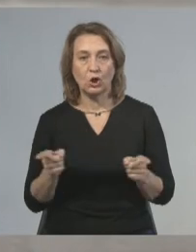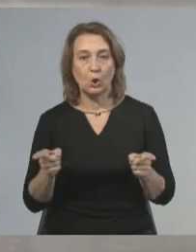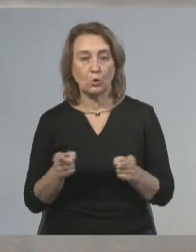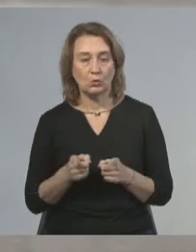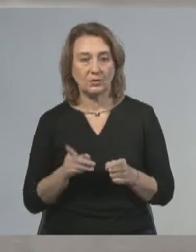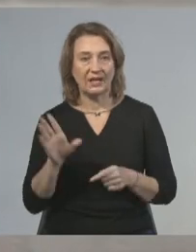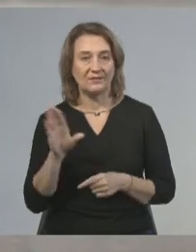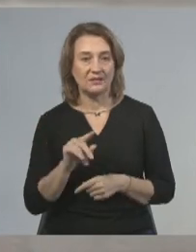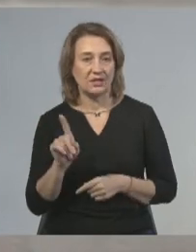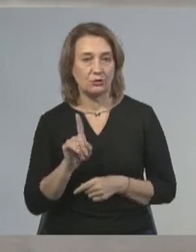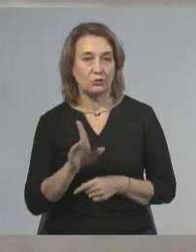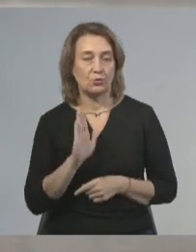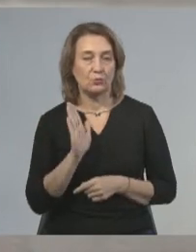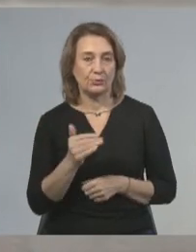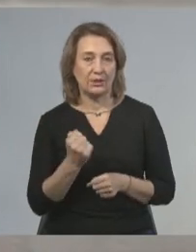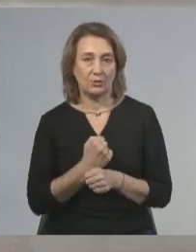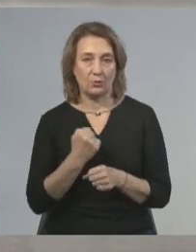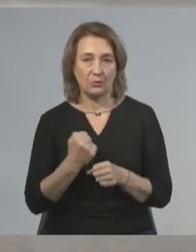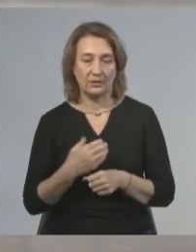brief